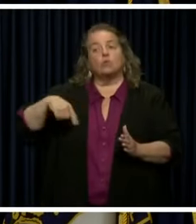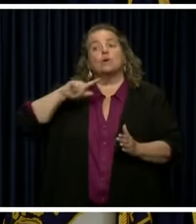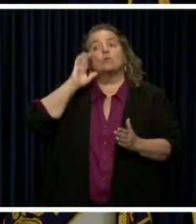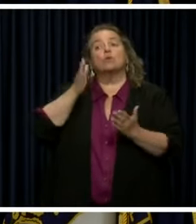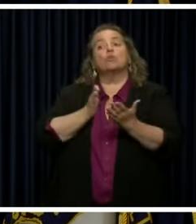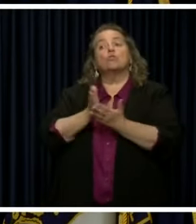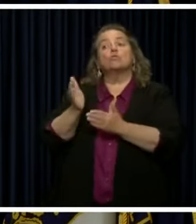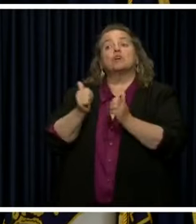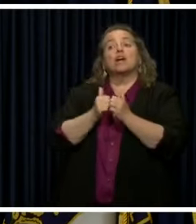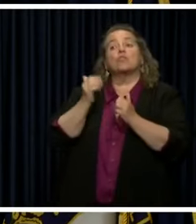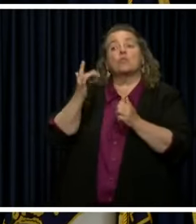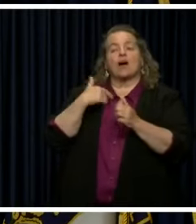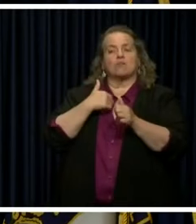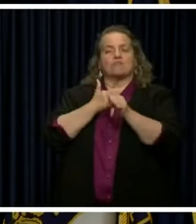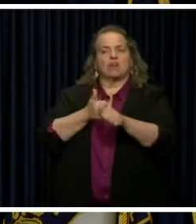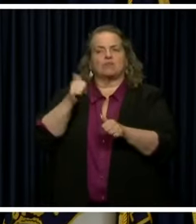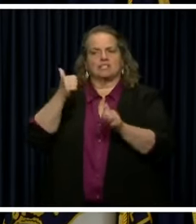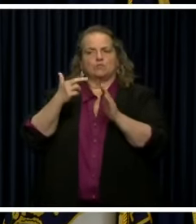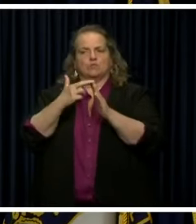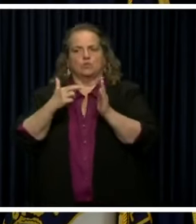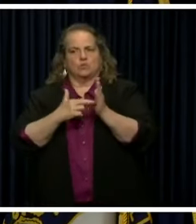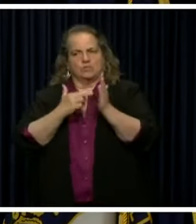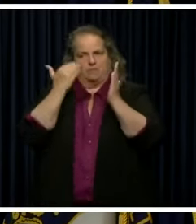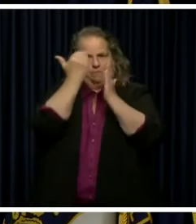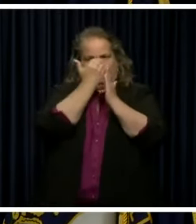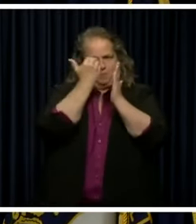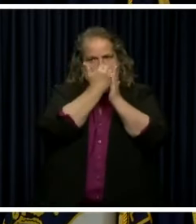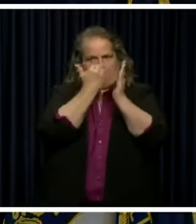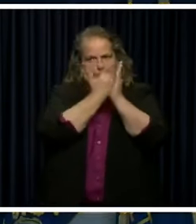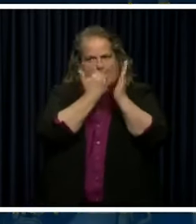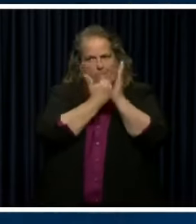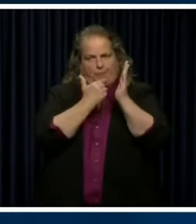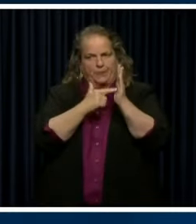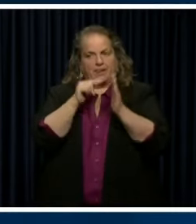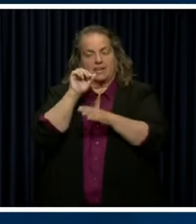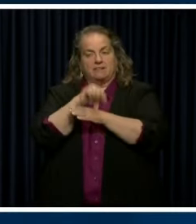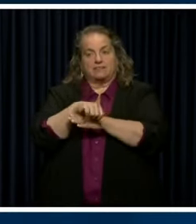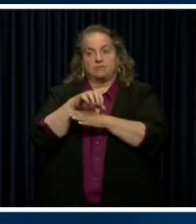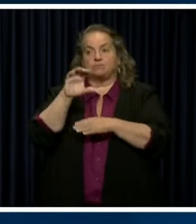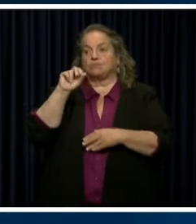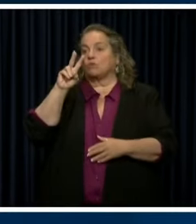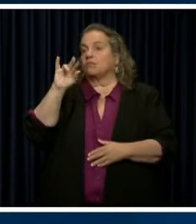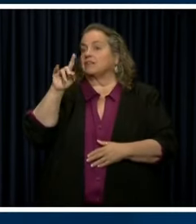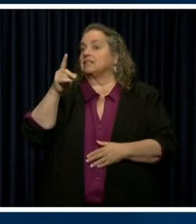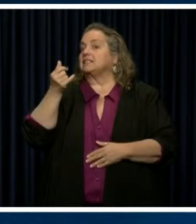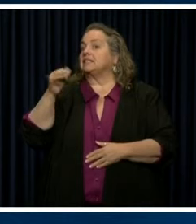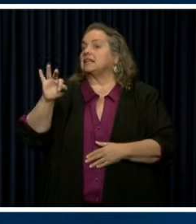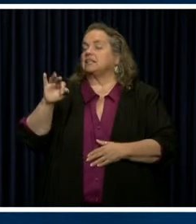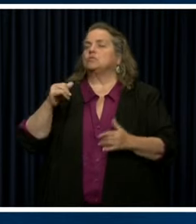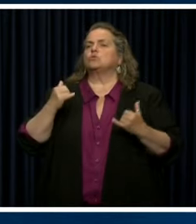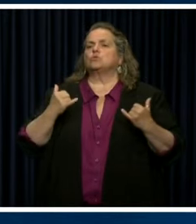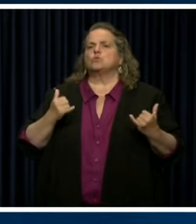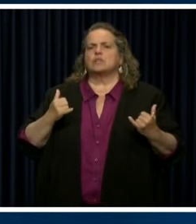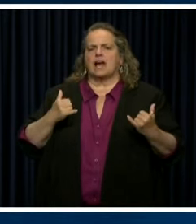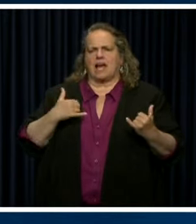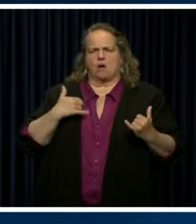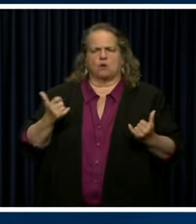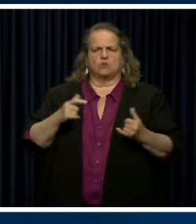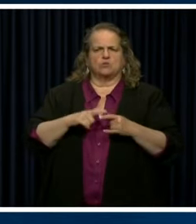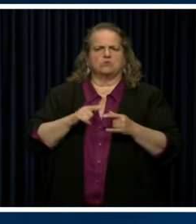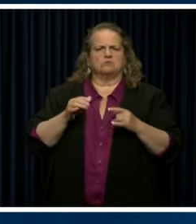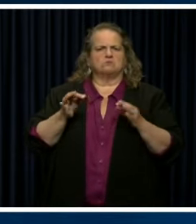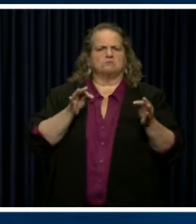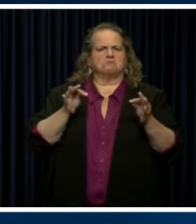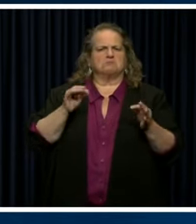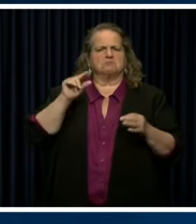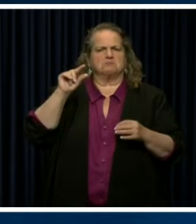going to follow the 10 rules to defeat COVID-19. All right, so today we are going to just